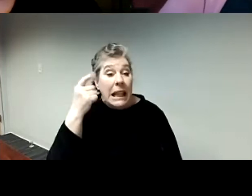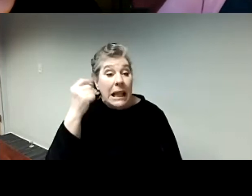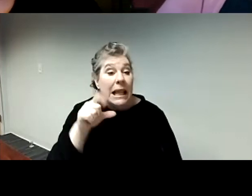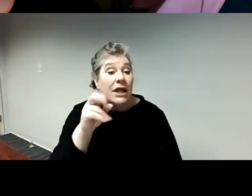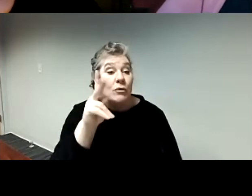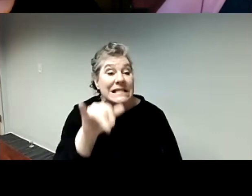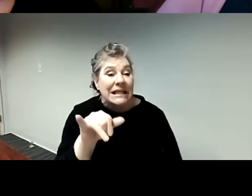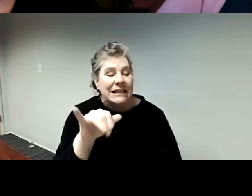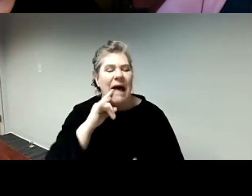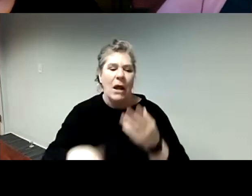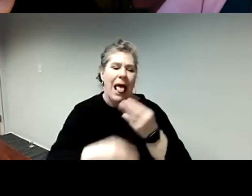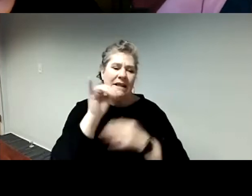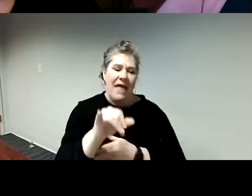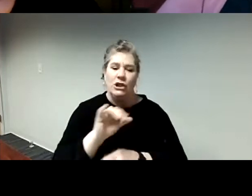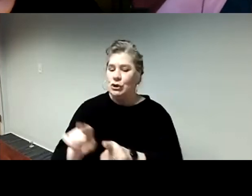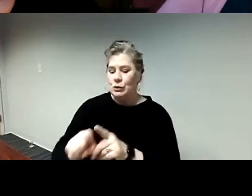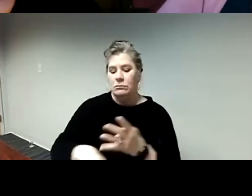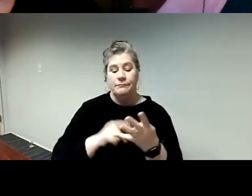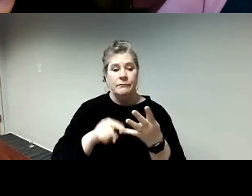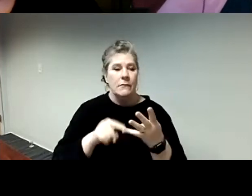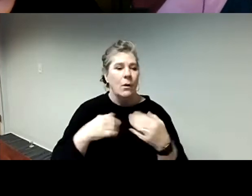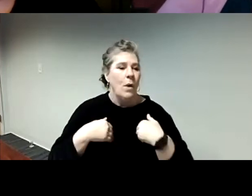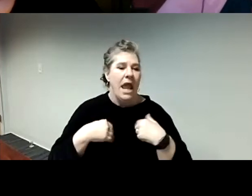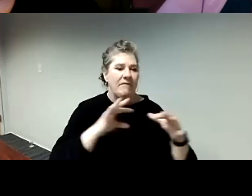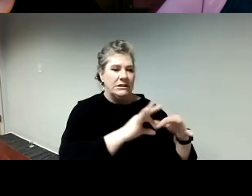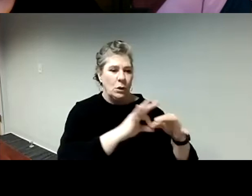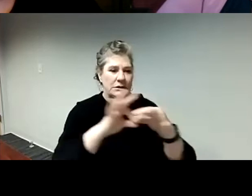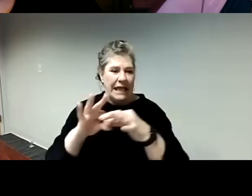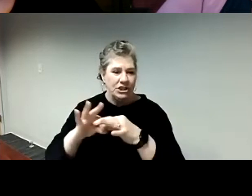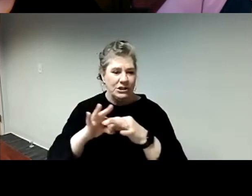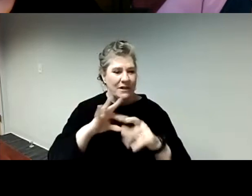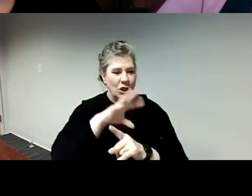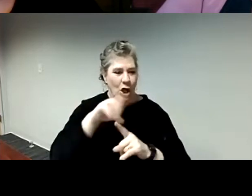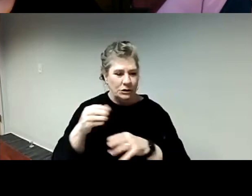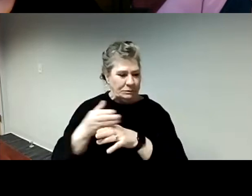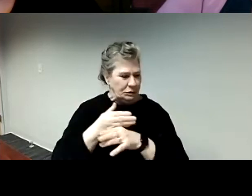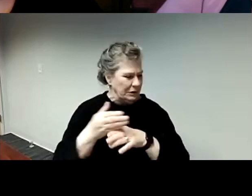that, just, you know, we have these associations in this culture between